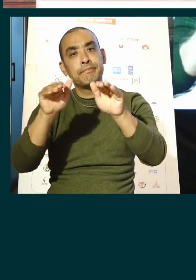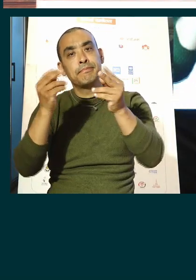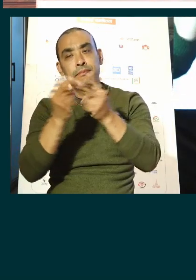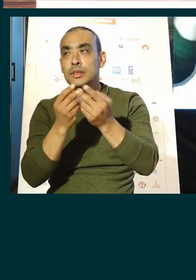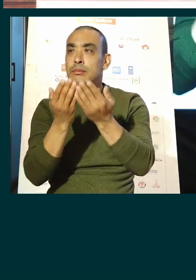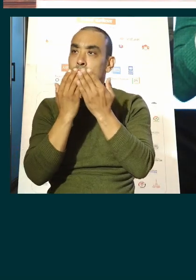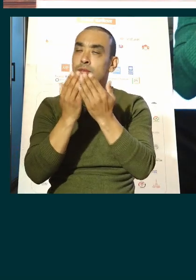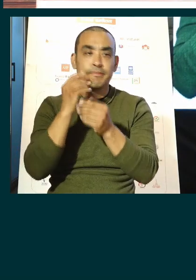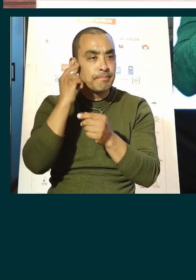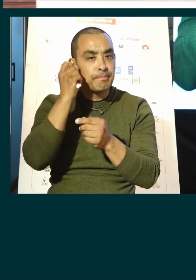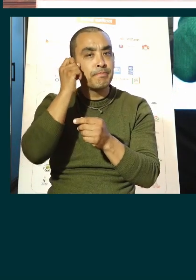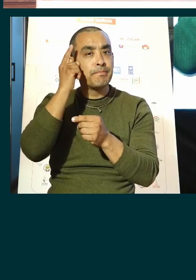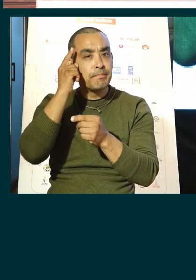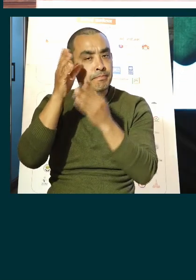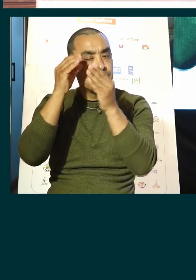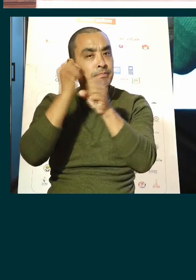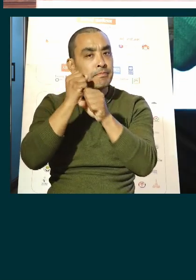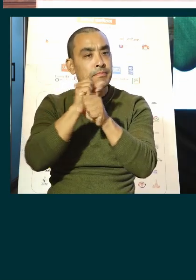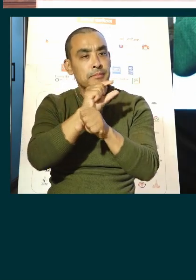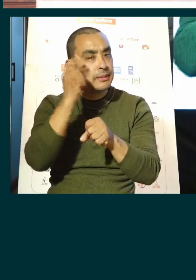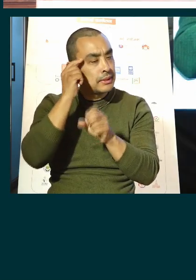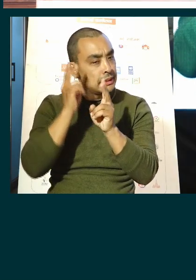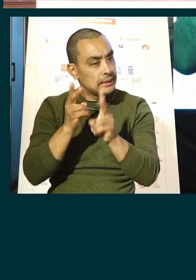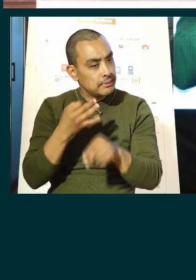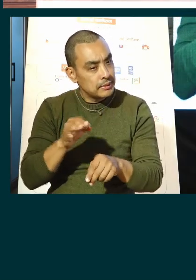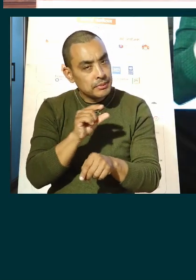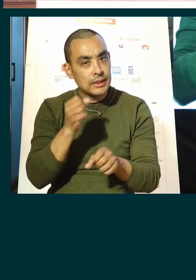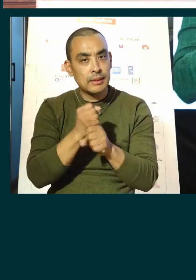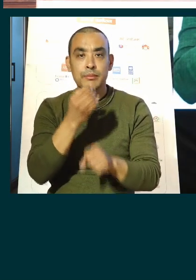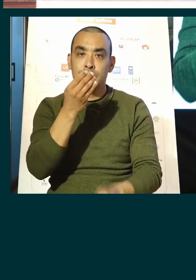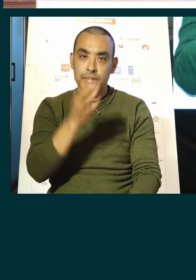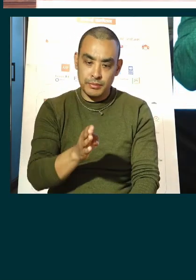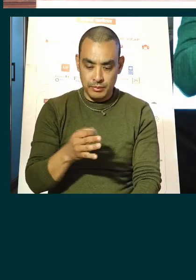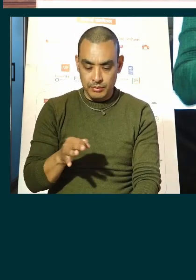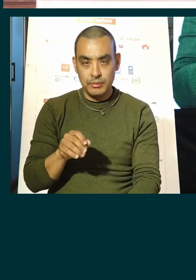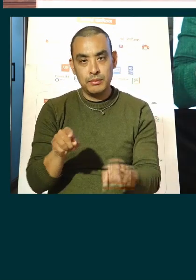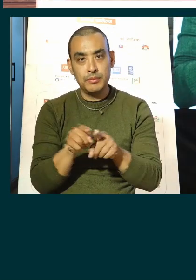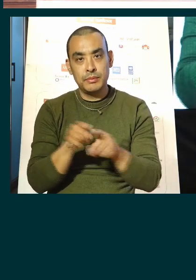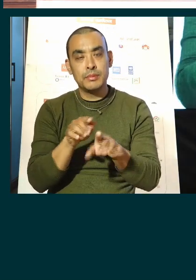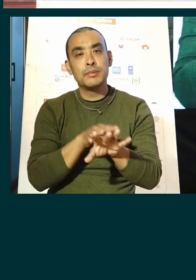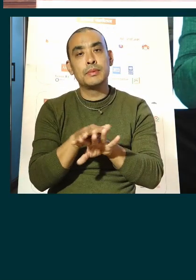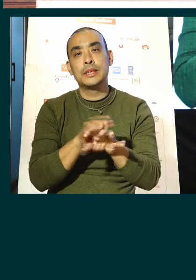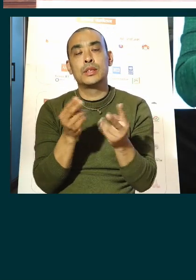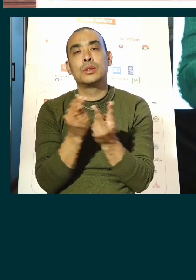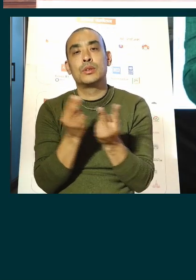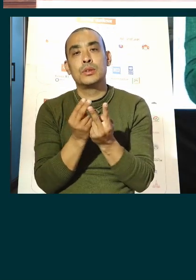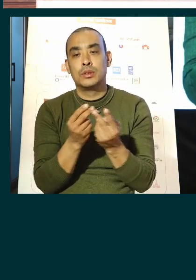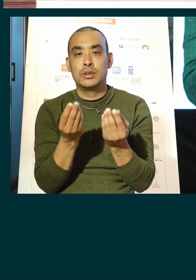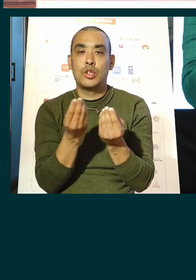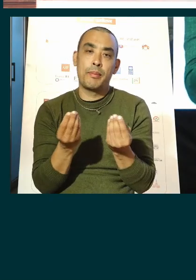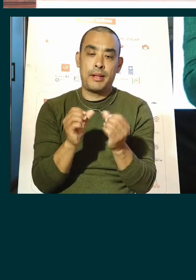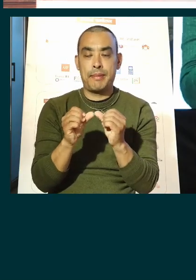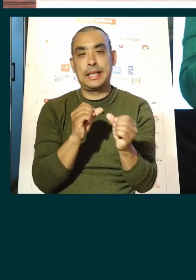listening maintaining a silence around the menstruation. Of course, the menstruation is something very normal